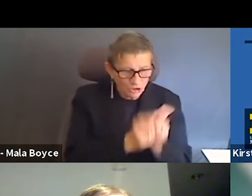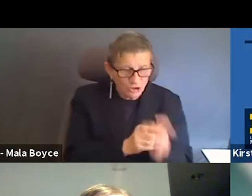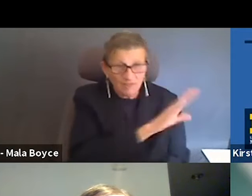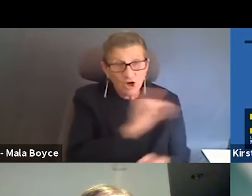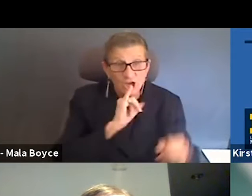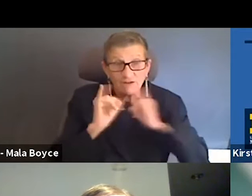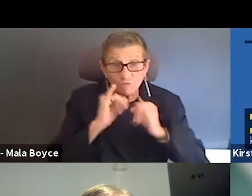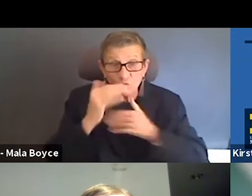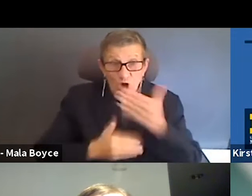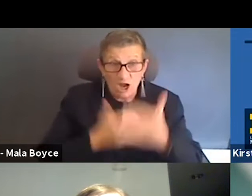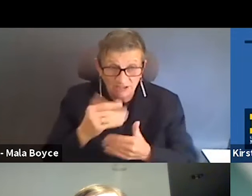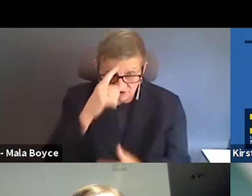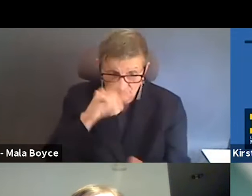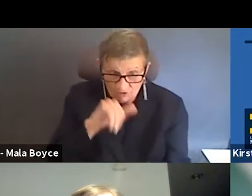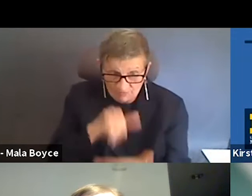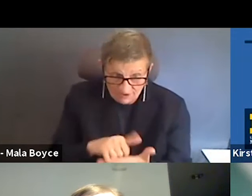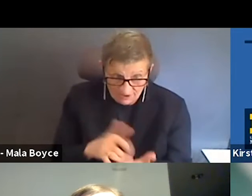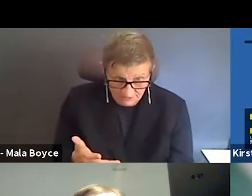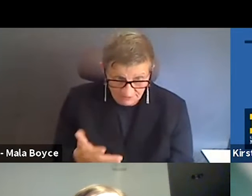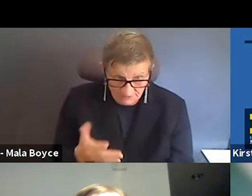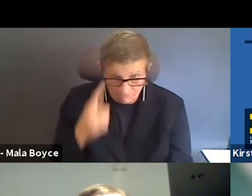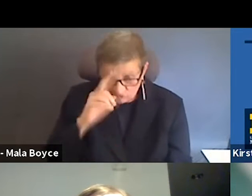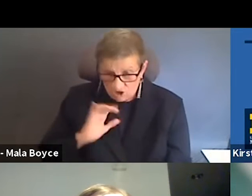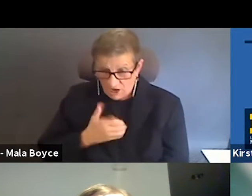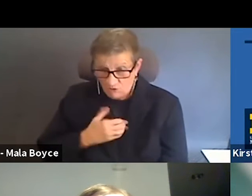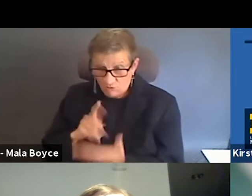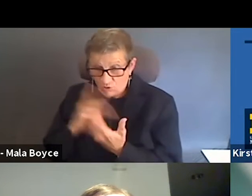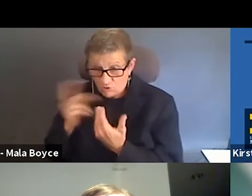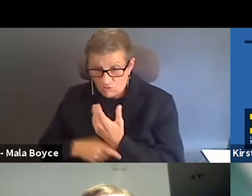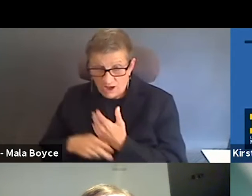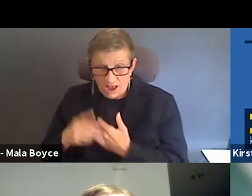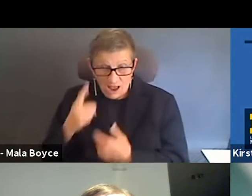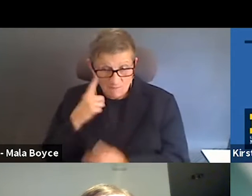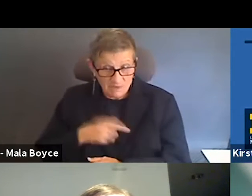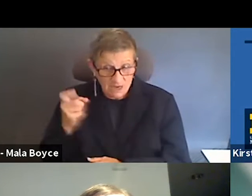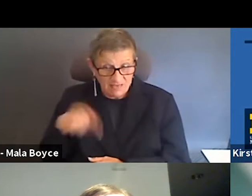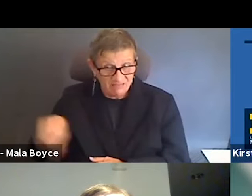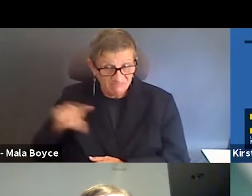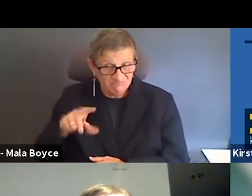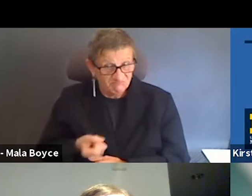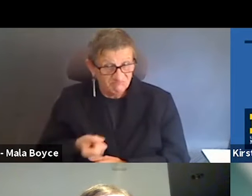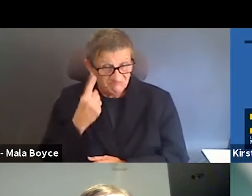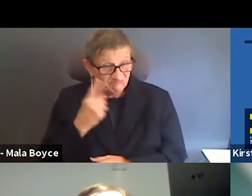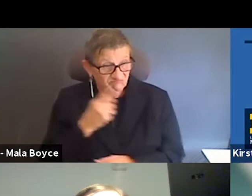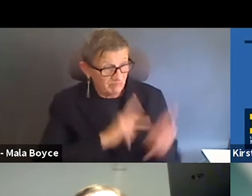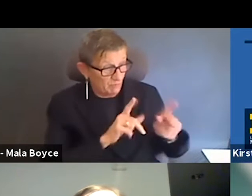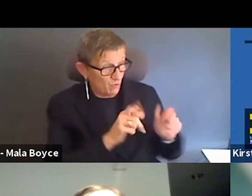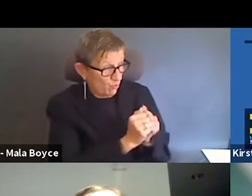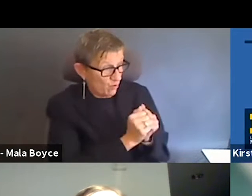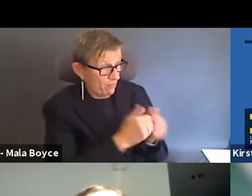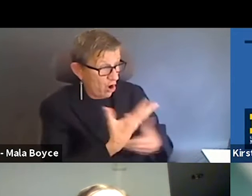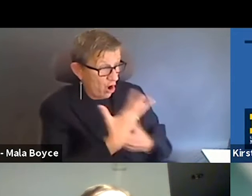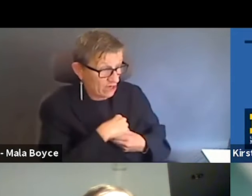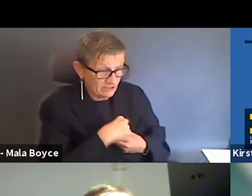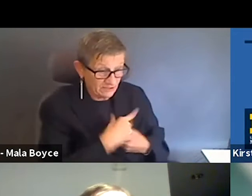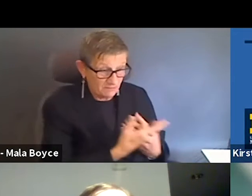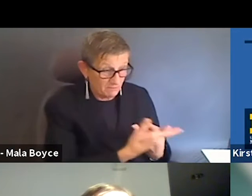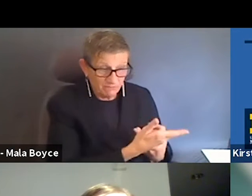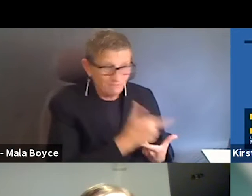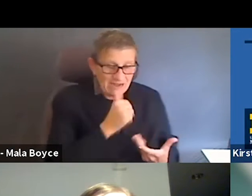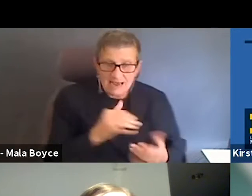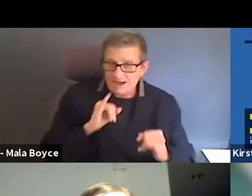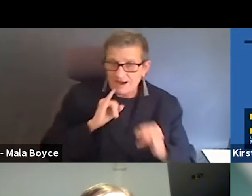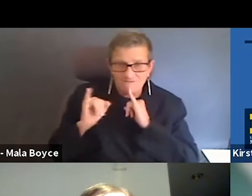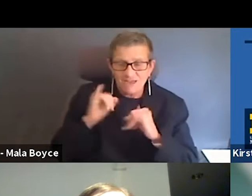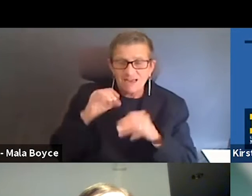process for our program, because they understood that people with autism don't interview in